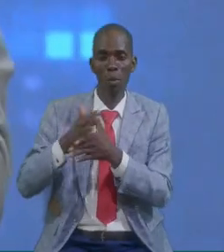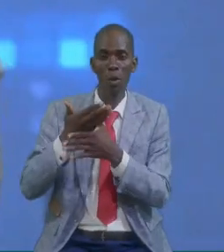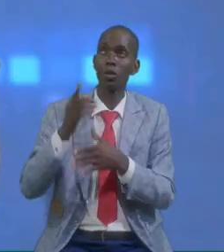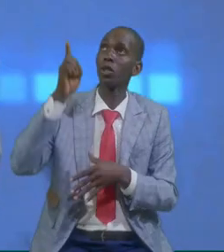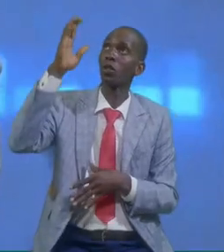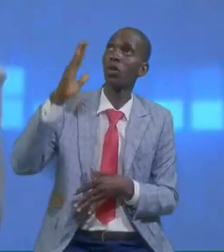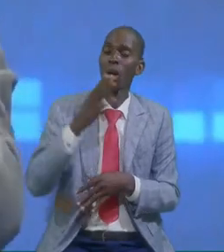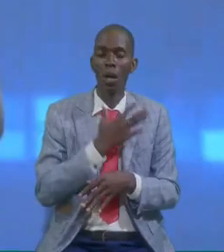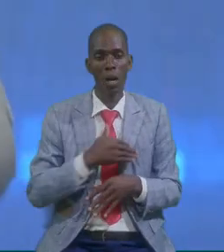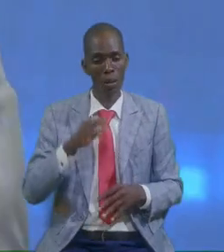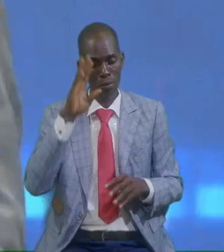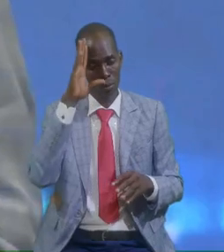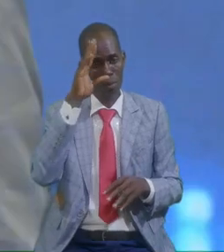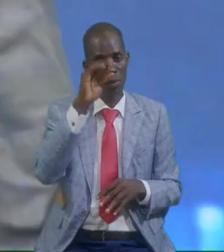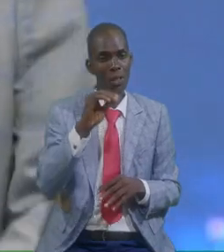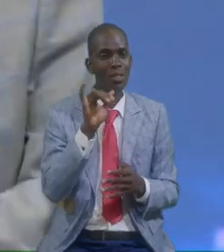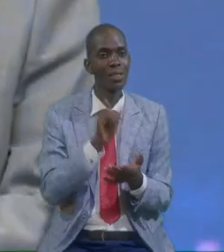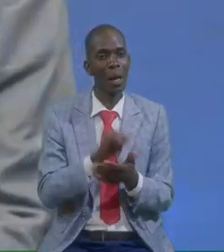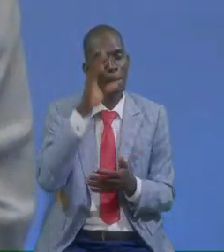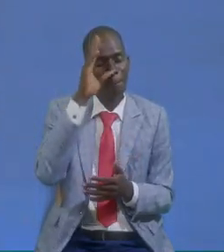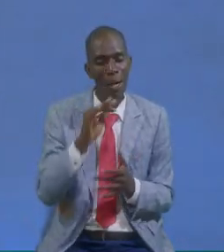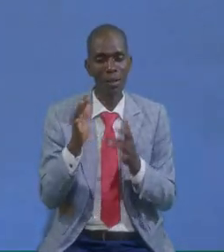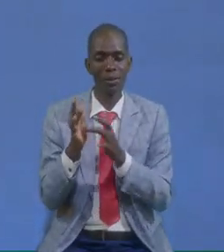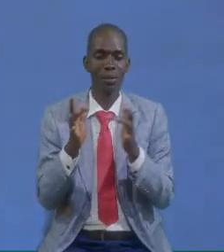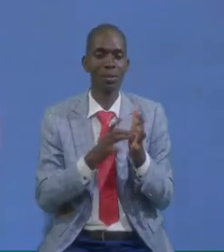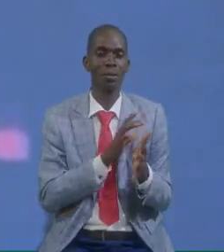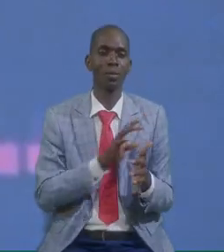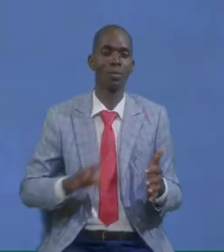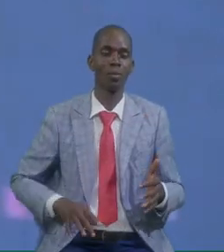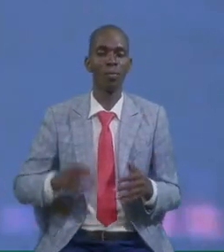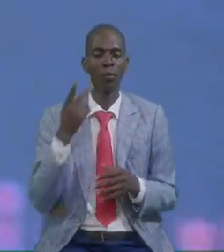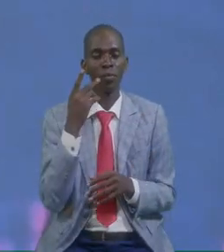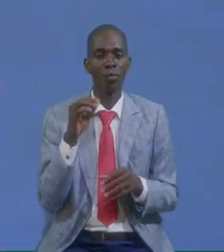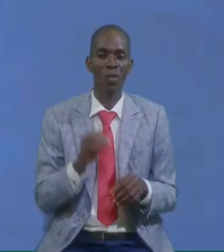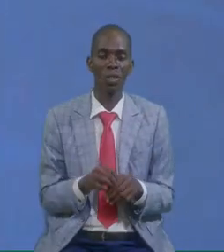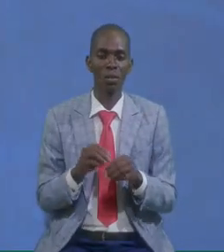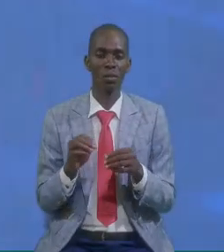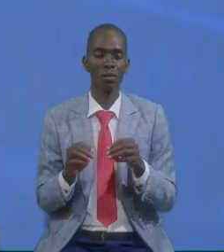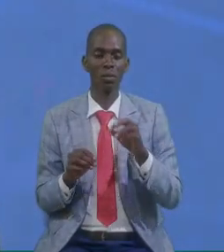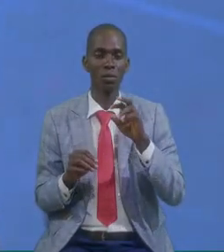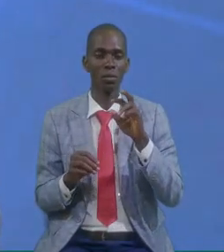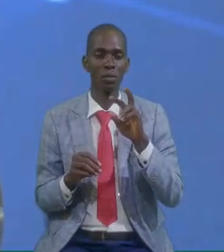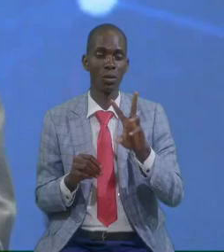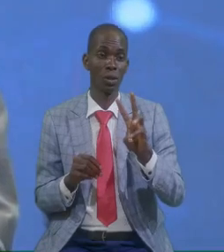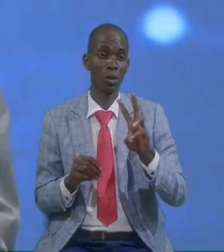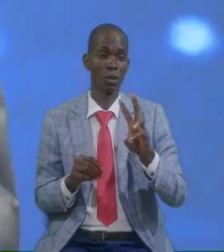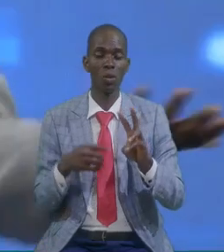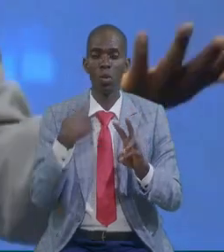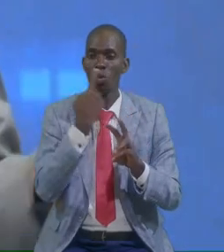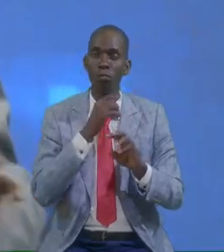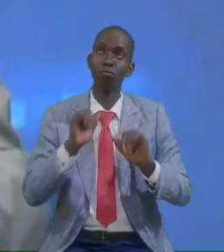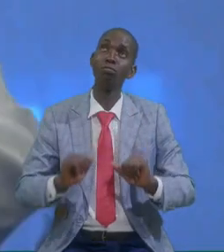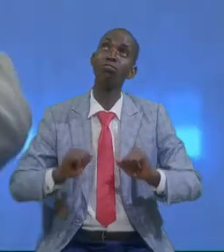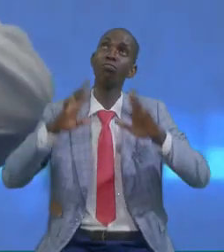man Christ Jesus. Look at verse 6. In verse 6, who gave himself